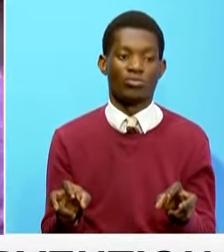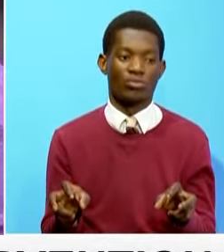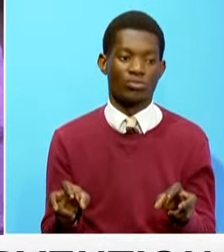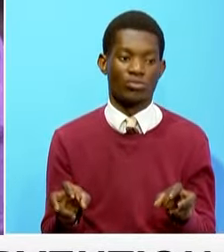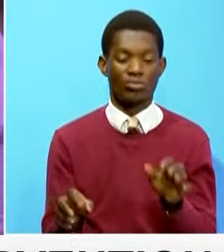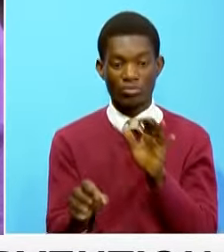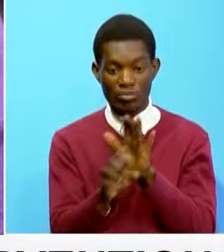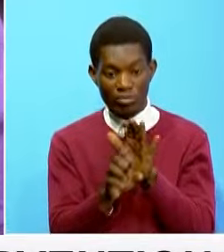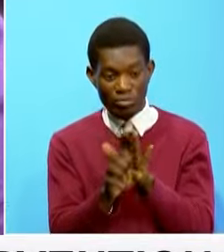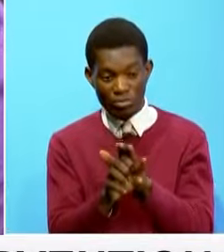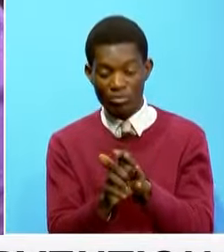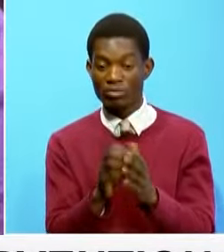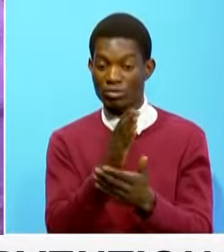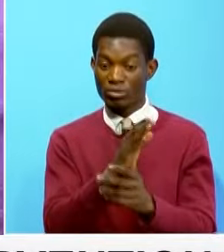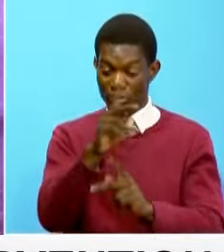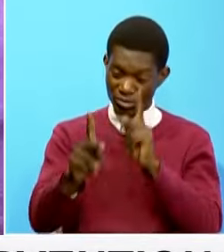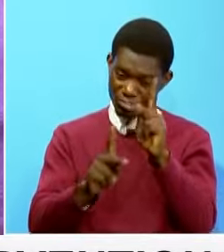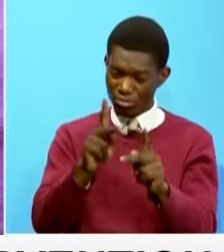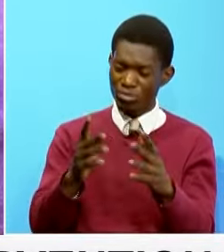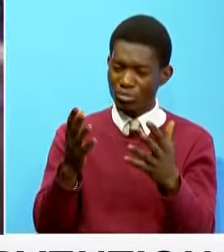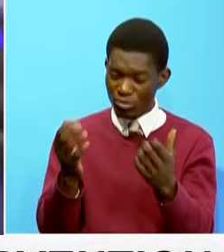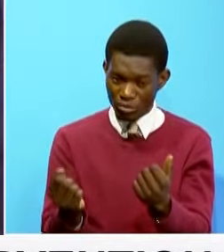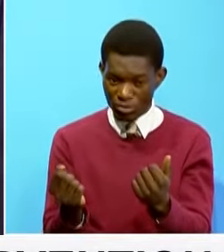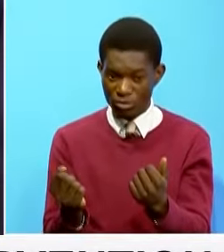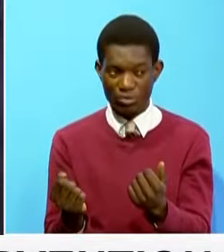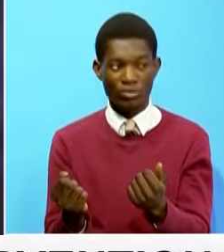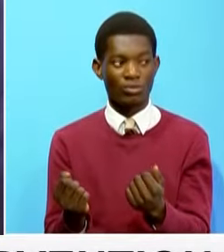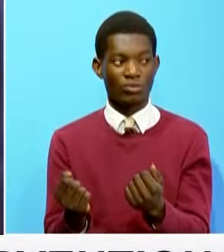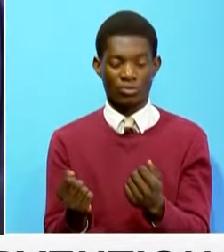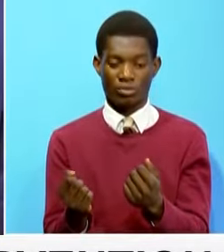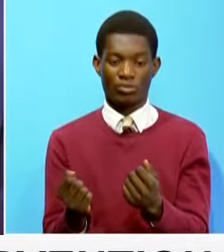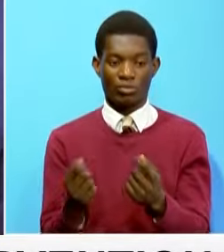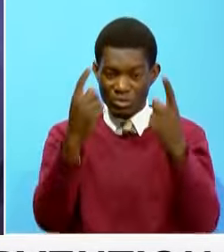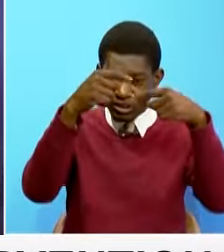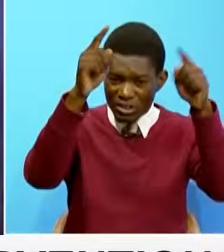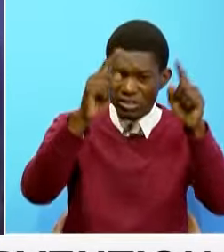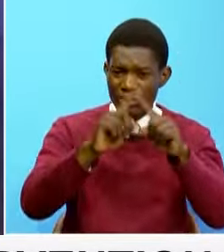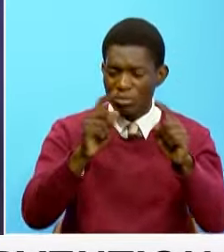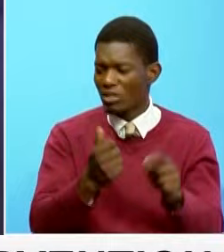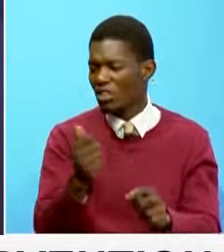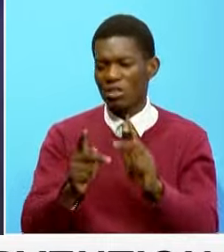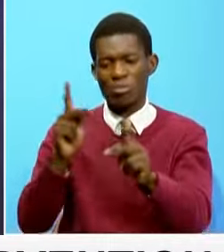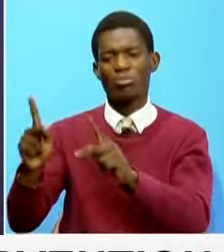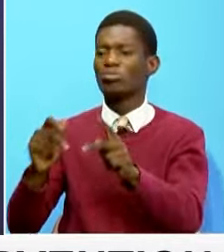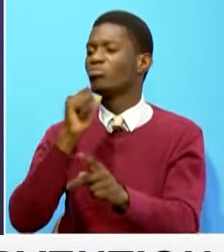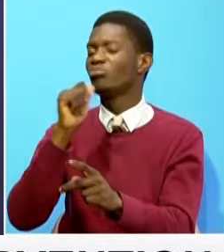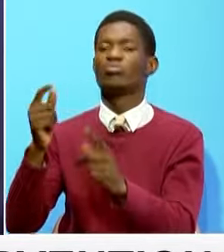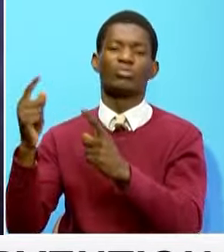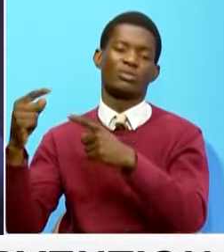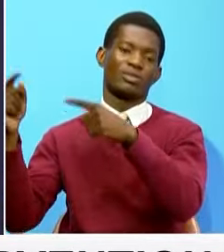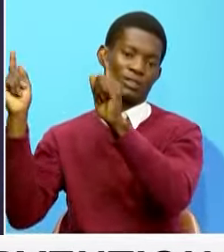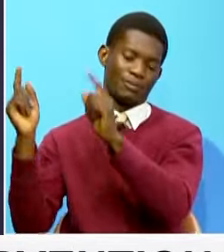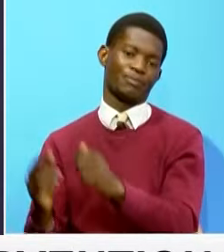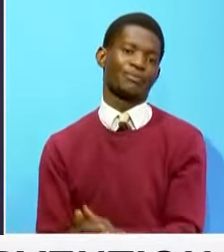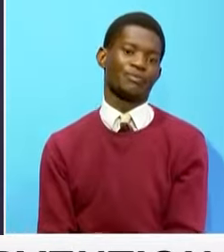making other players sweat for peanuts. We are going to be united and make sure that this